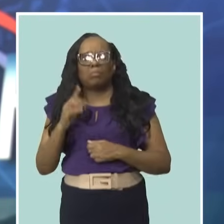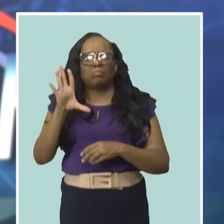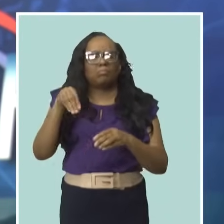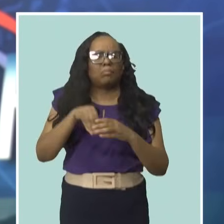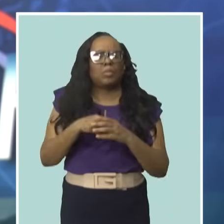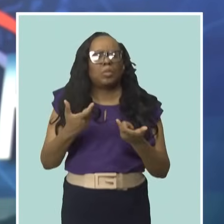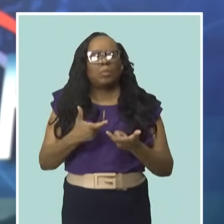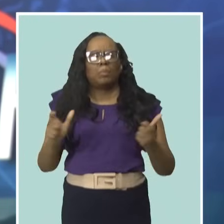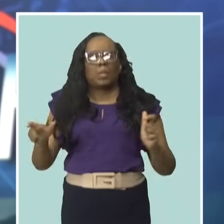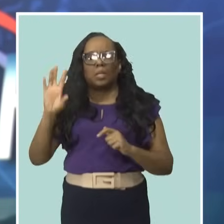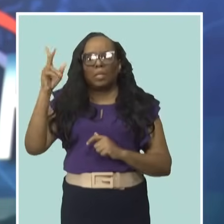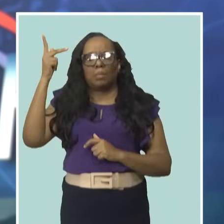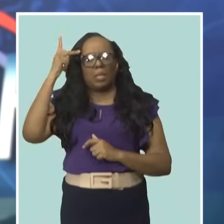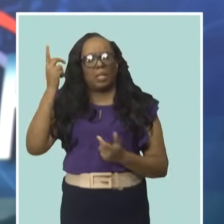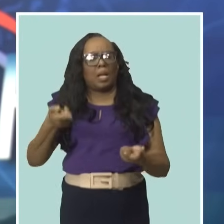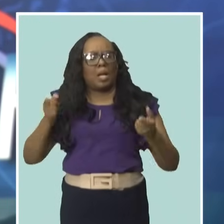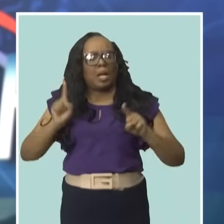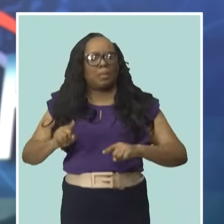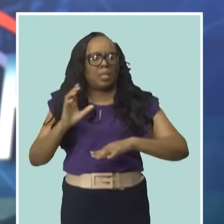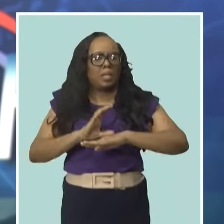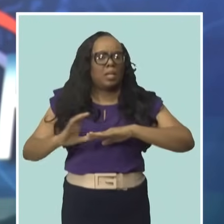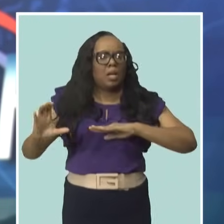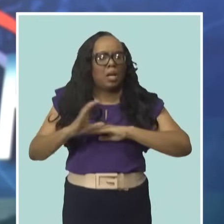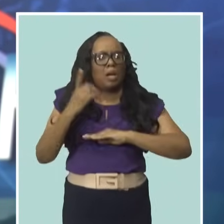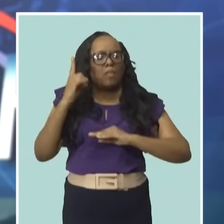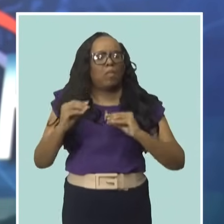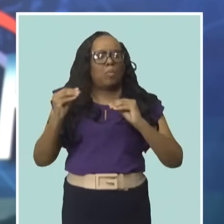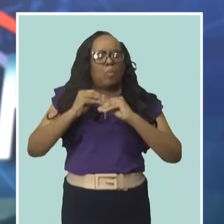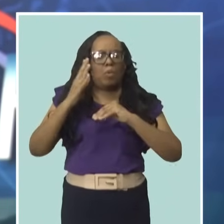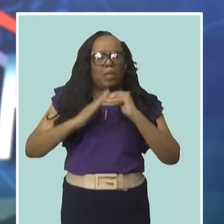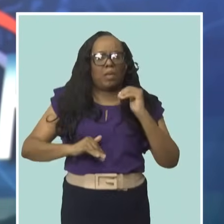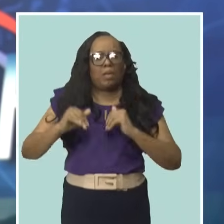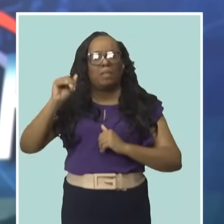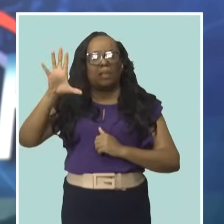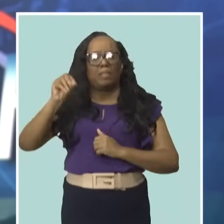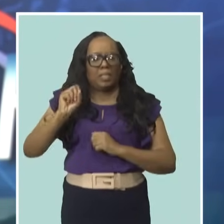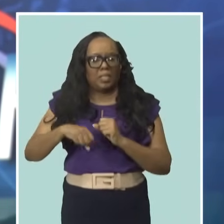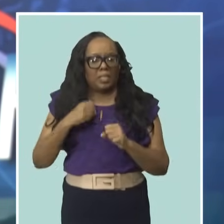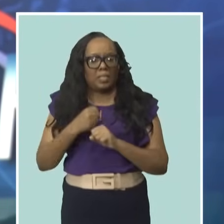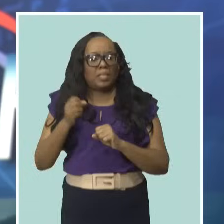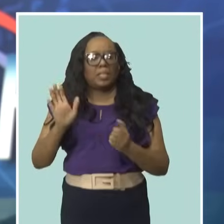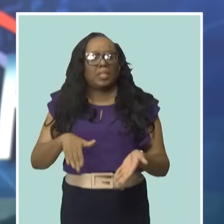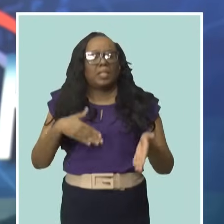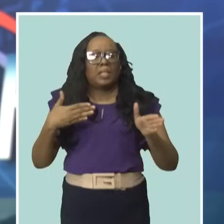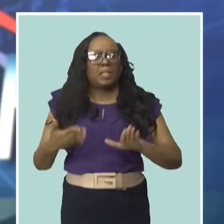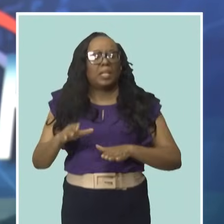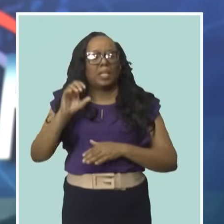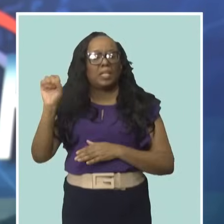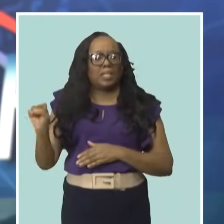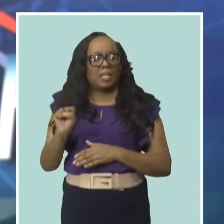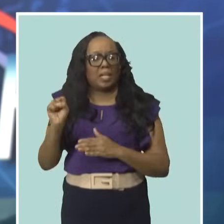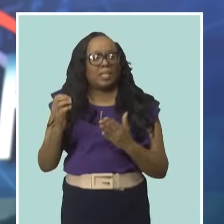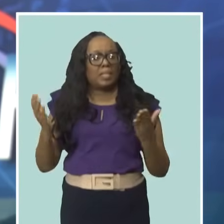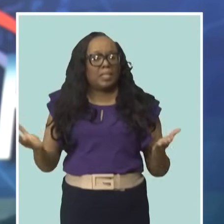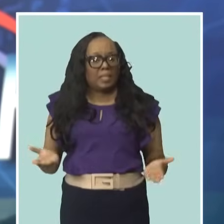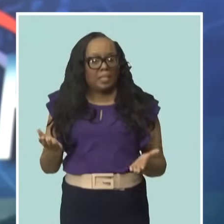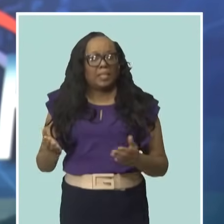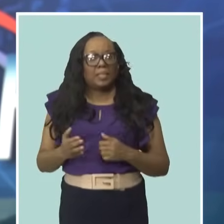every major political occurrence in the region for more than half a century. Mr. Singh passed away on Saturday in